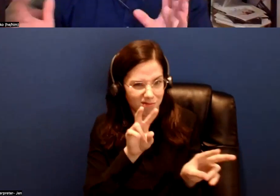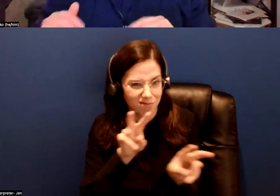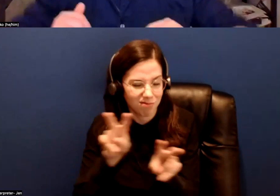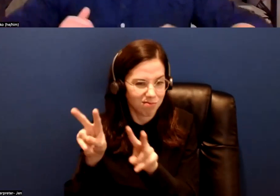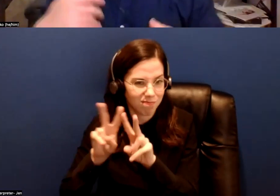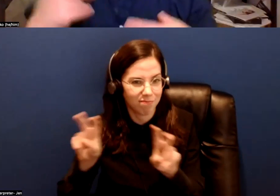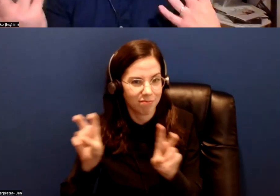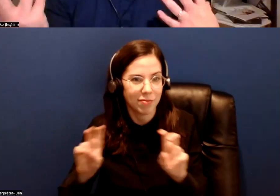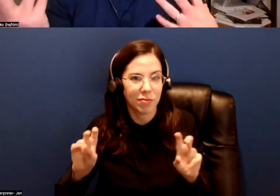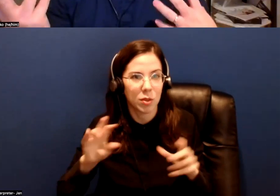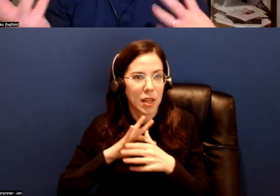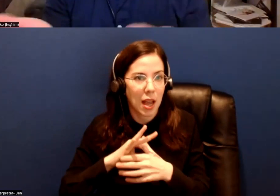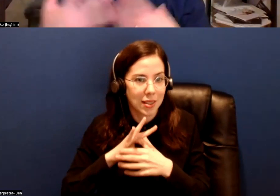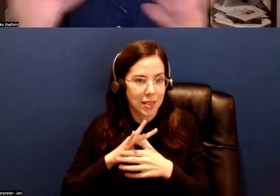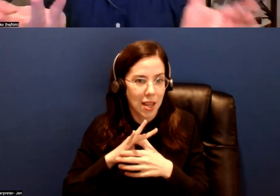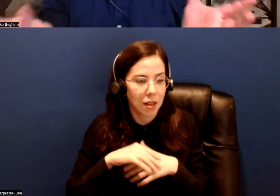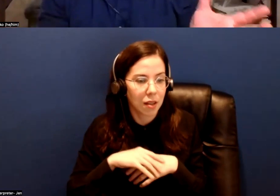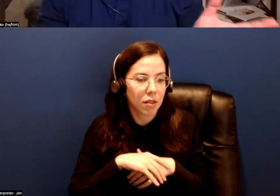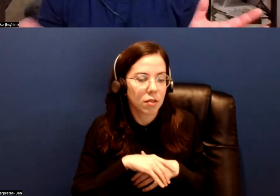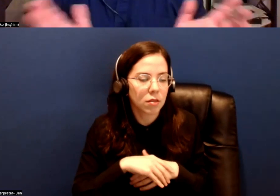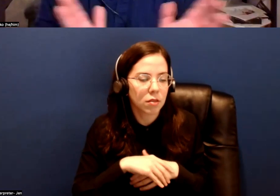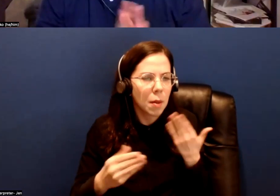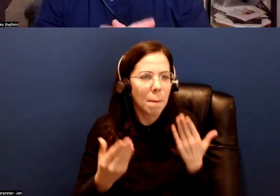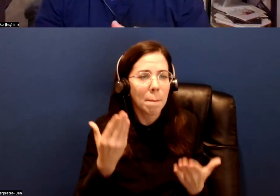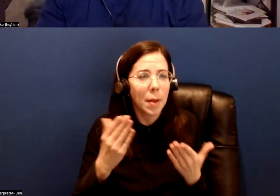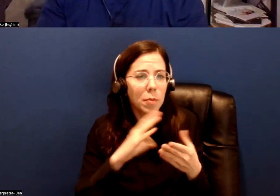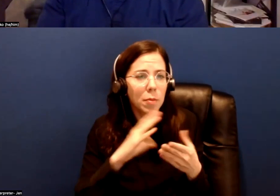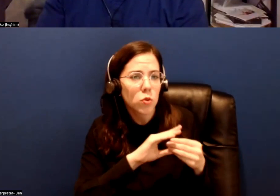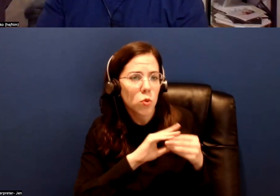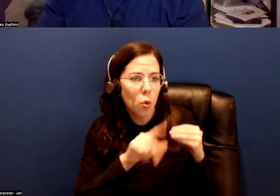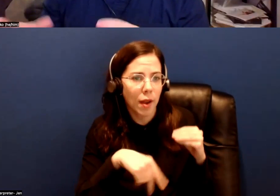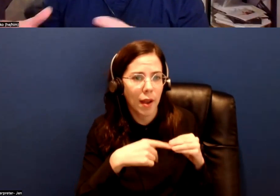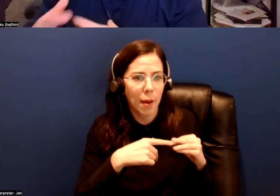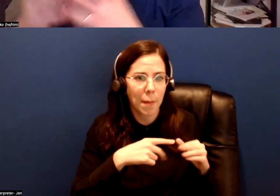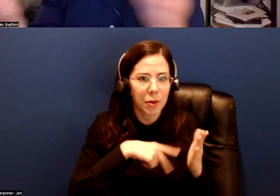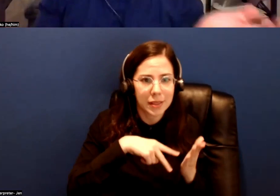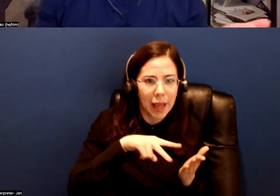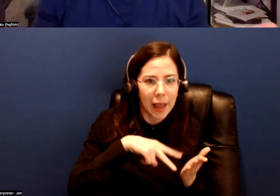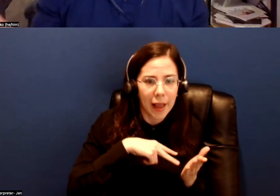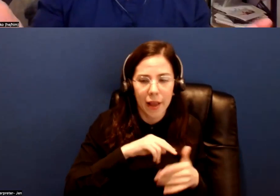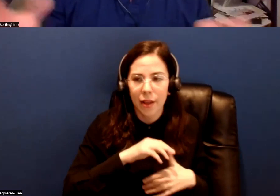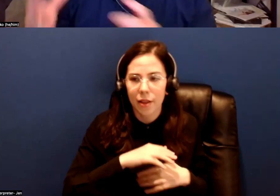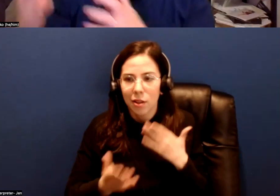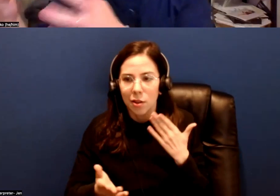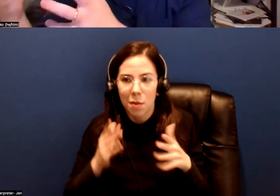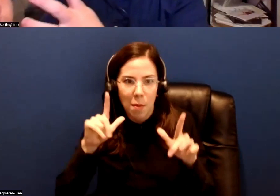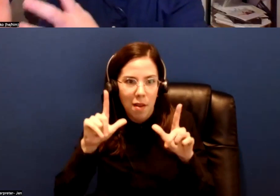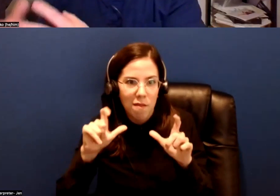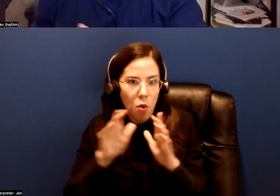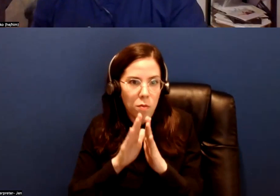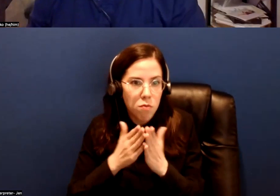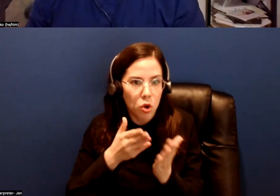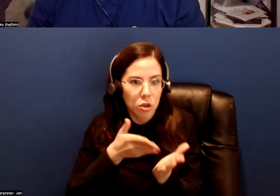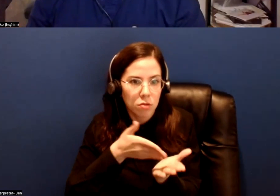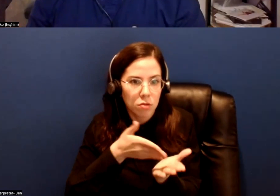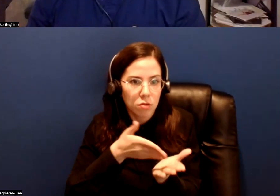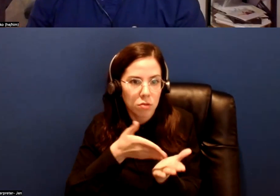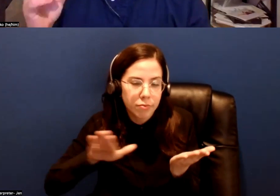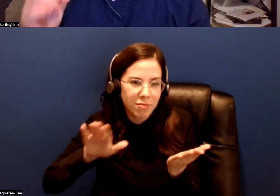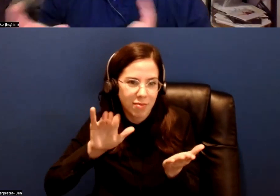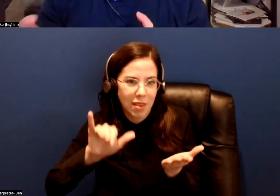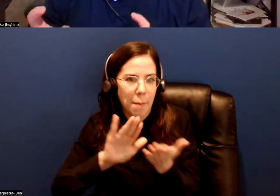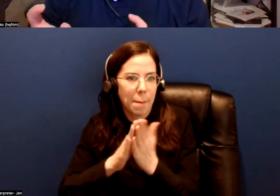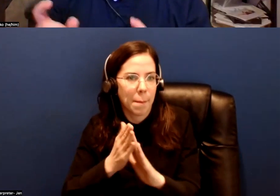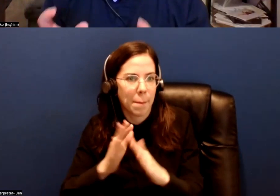created, maybe it's a narrative about a dance piece, maybe it's a photo album, and that's the content. When